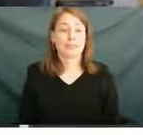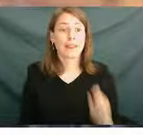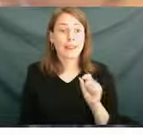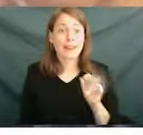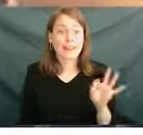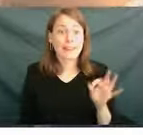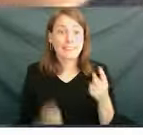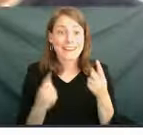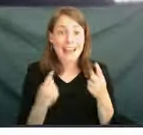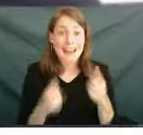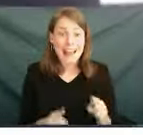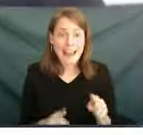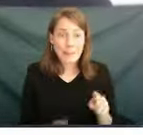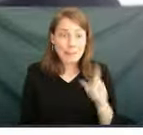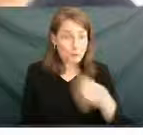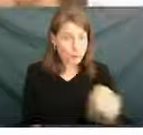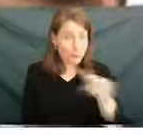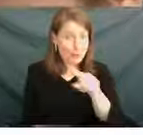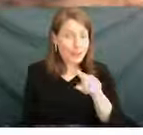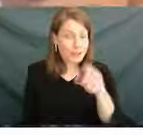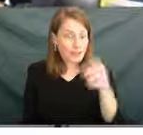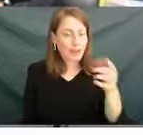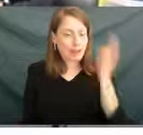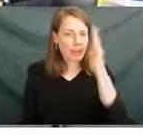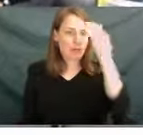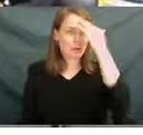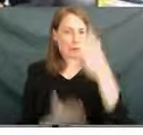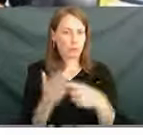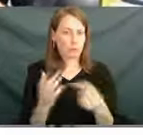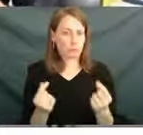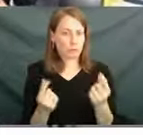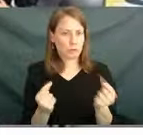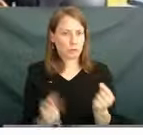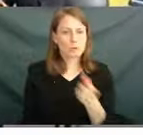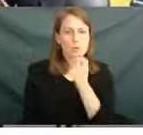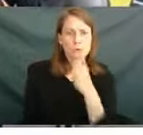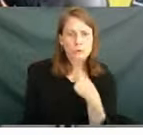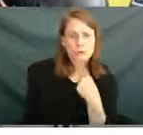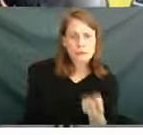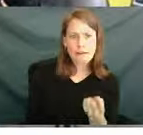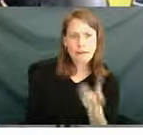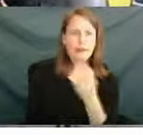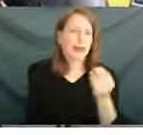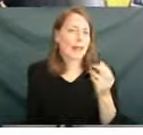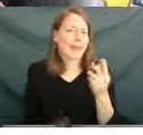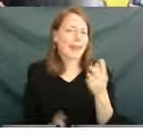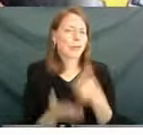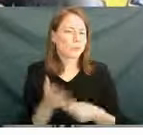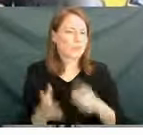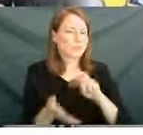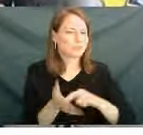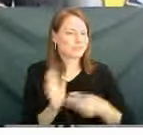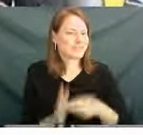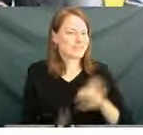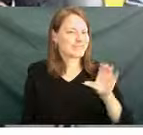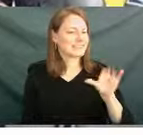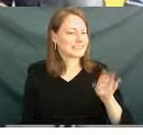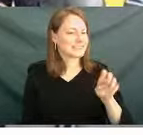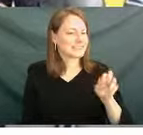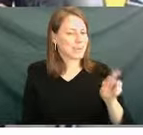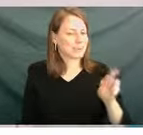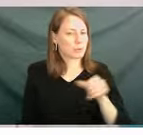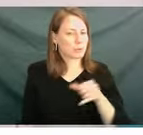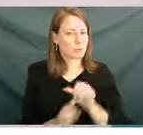tell, and what forms of cyberbullying could take place. I'm going to get you. They're coming to get us. What are we going to